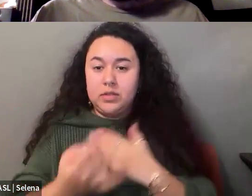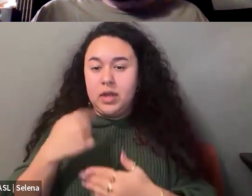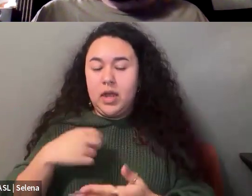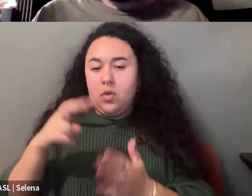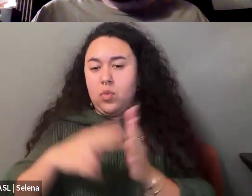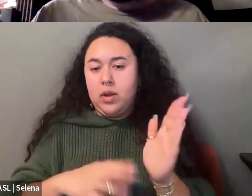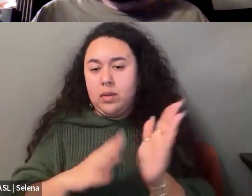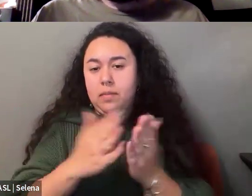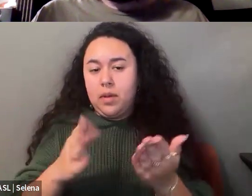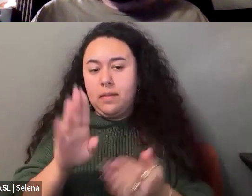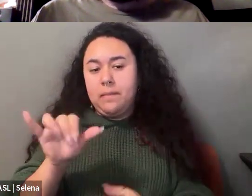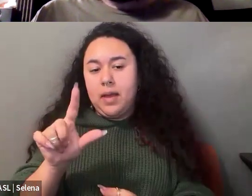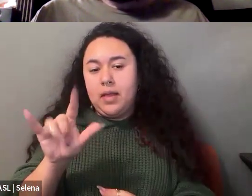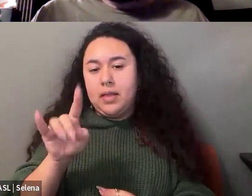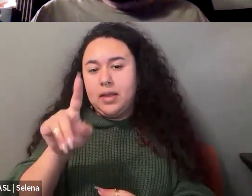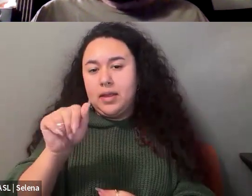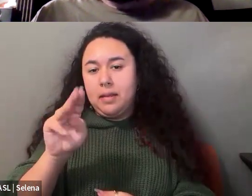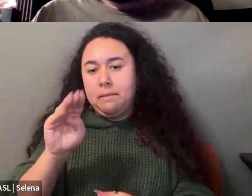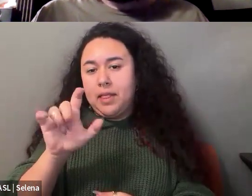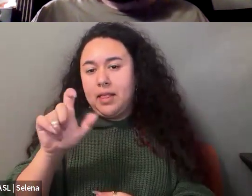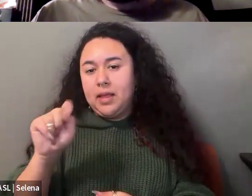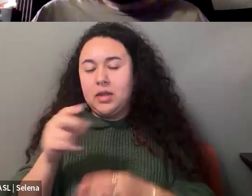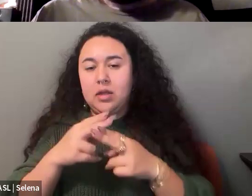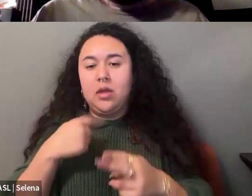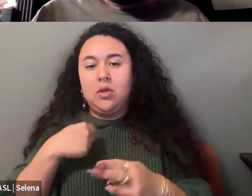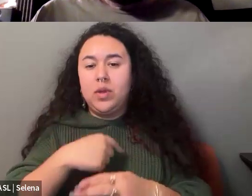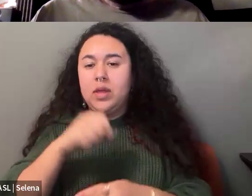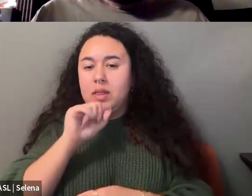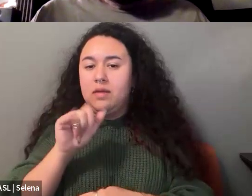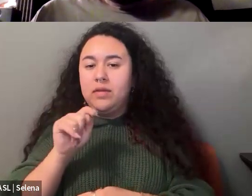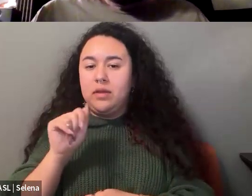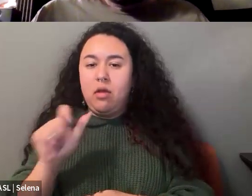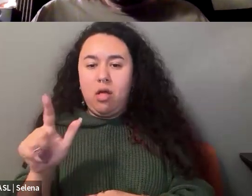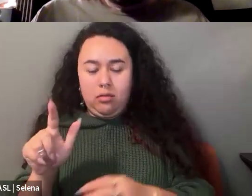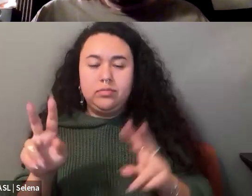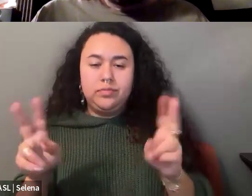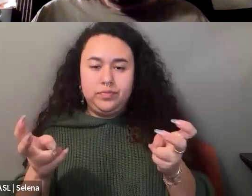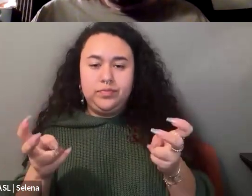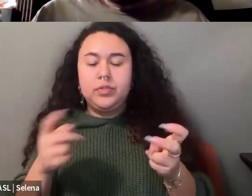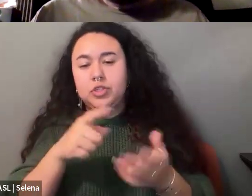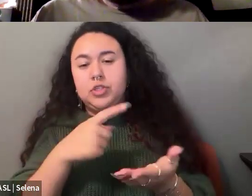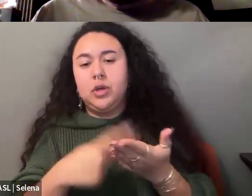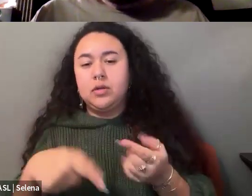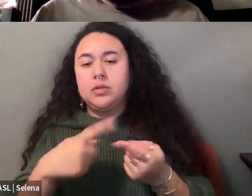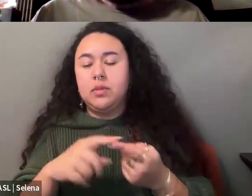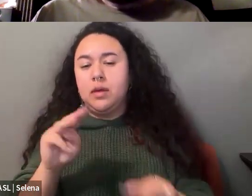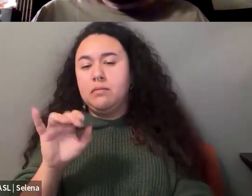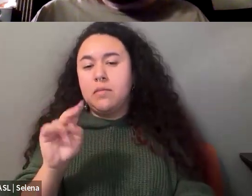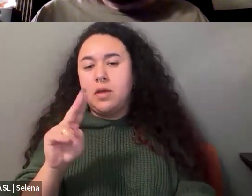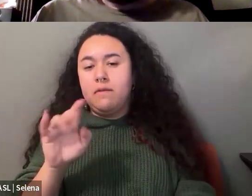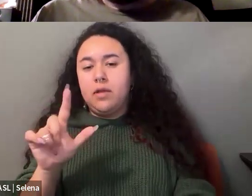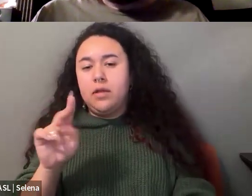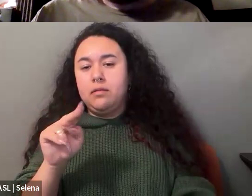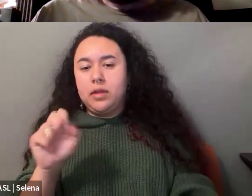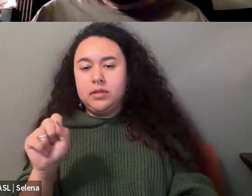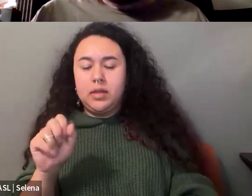a book by Lydia Millett called We Loved It All. And She talks about mindfulness in the book, and there was one